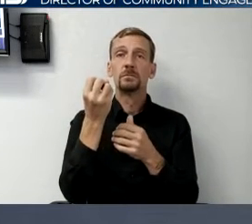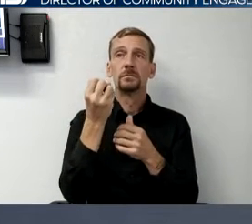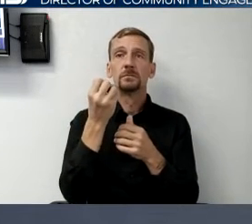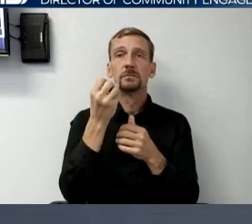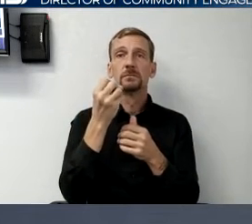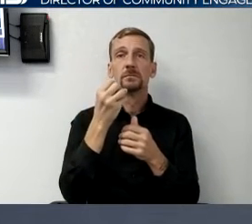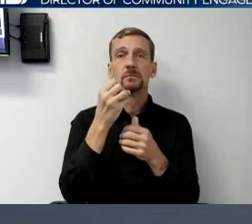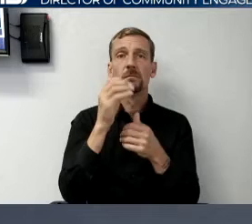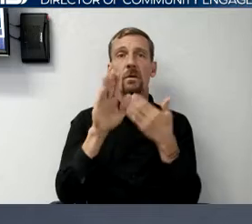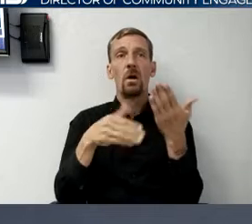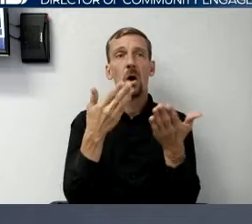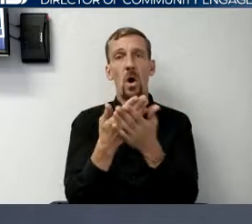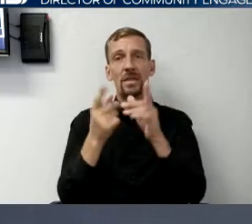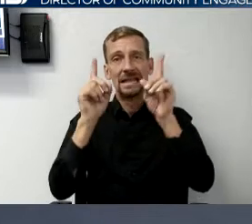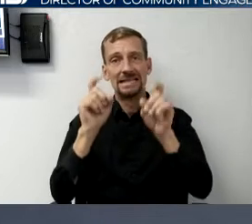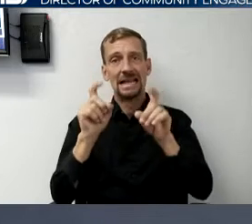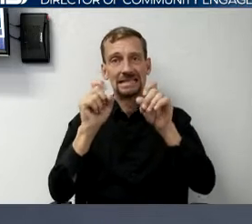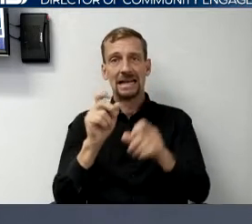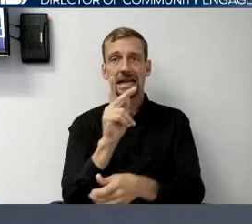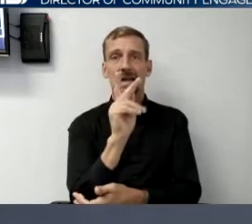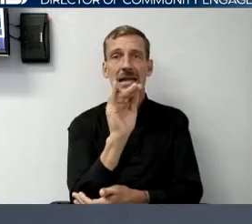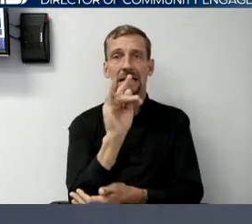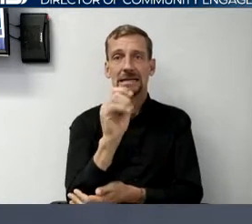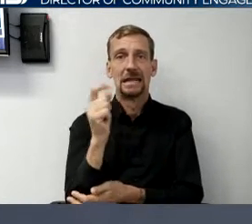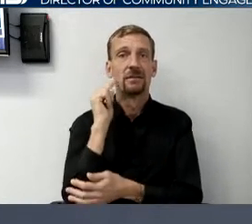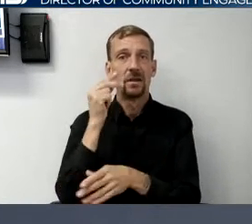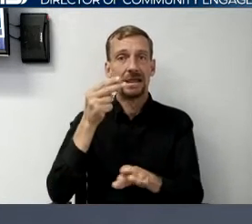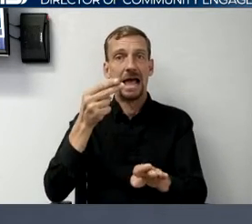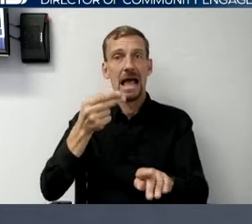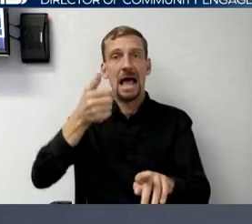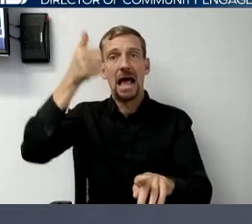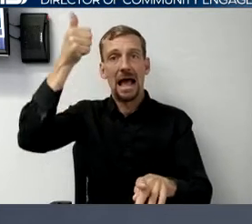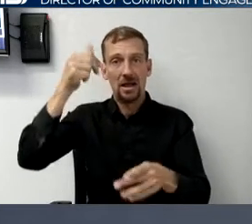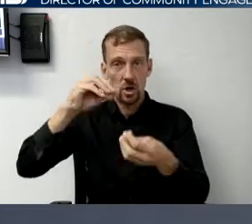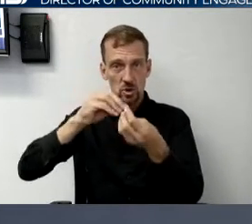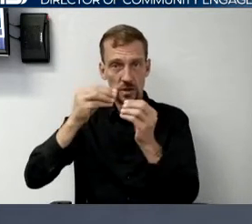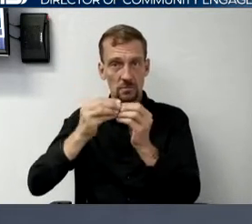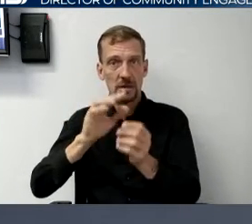supplies of the reagents and the testing kit for this high